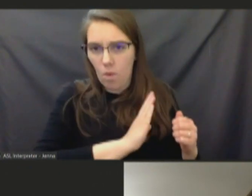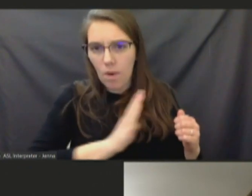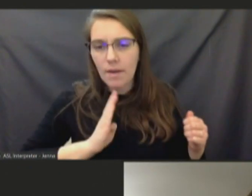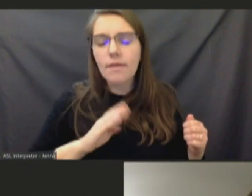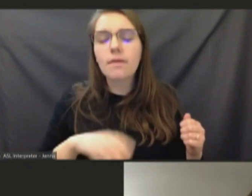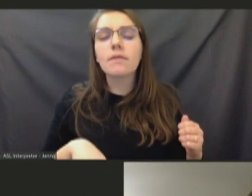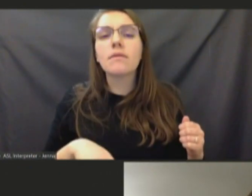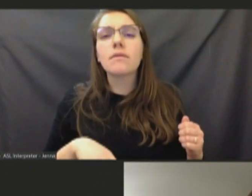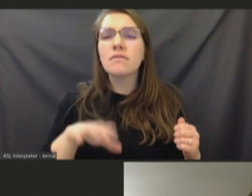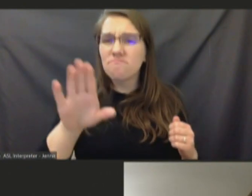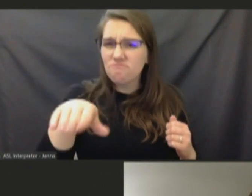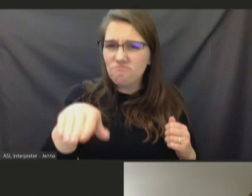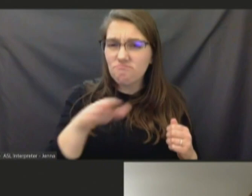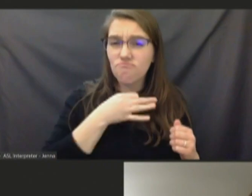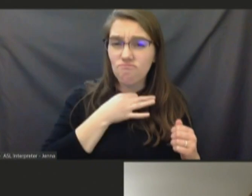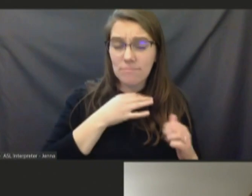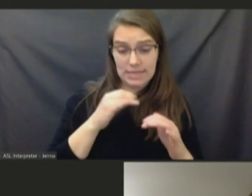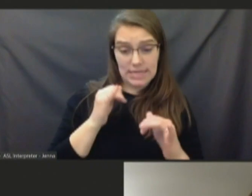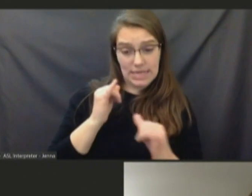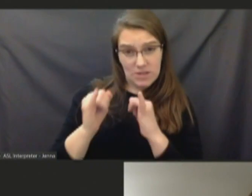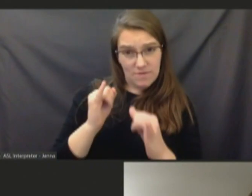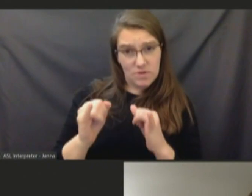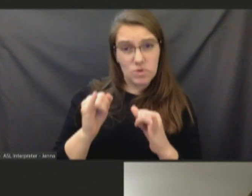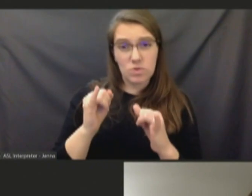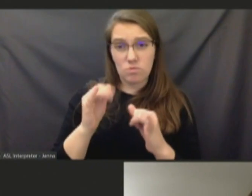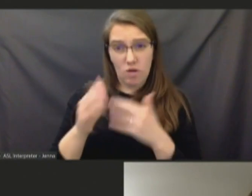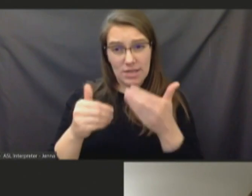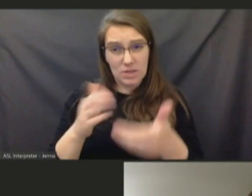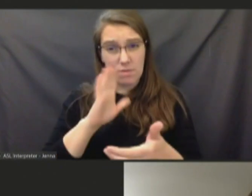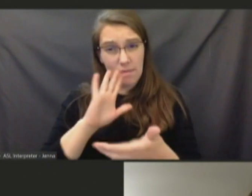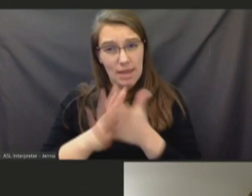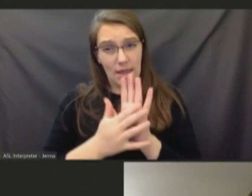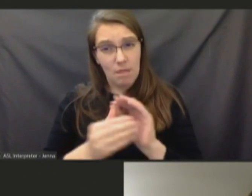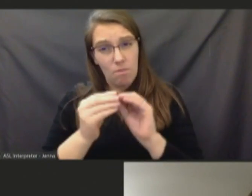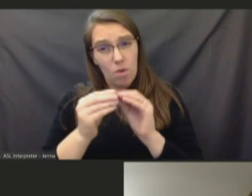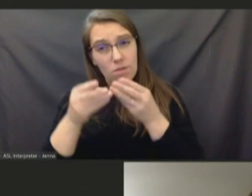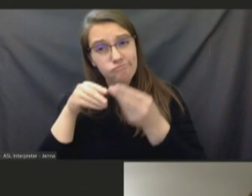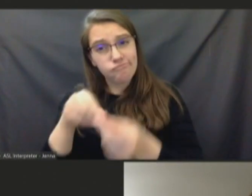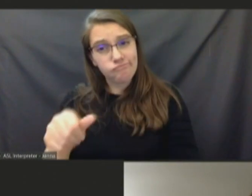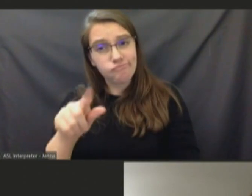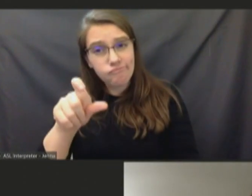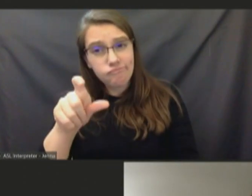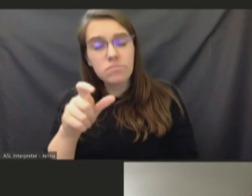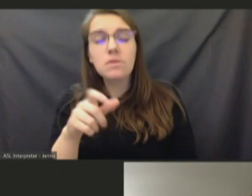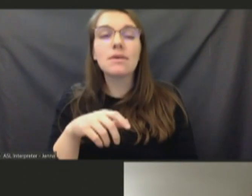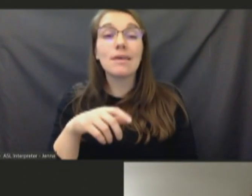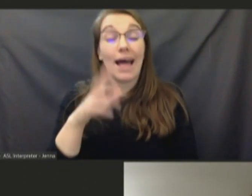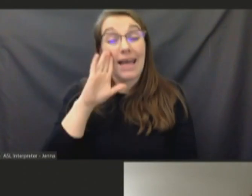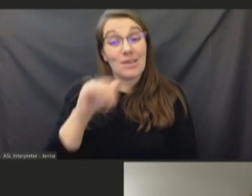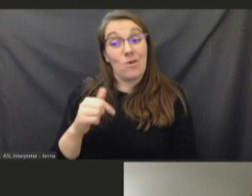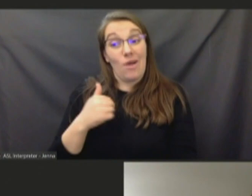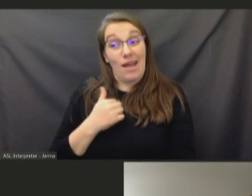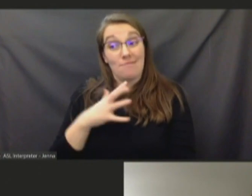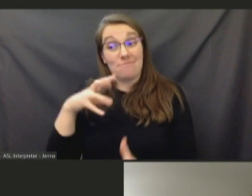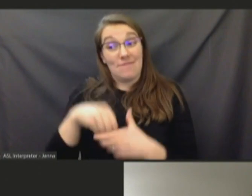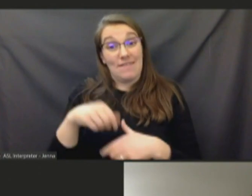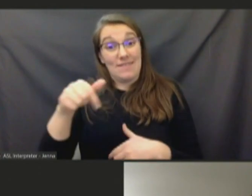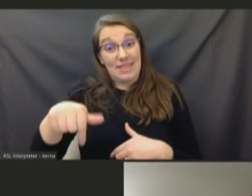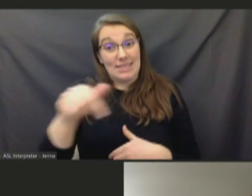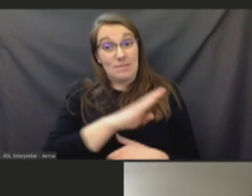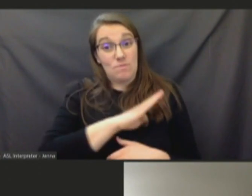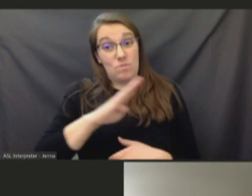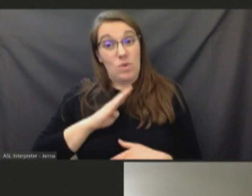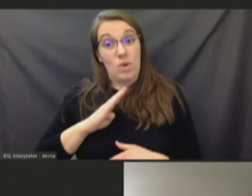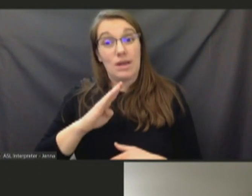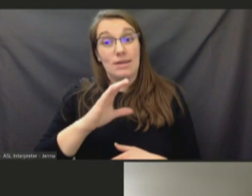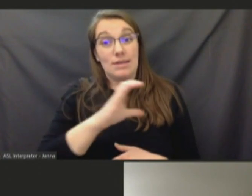Will the interview process be more centralized? Because I know when I came on this board, you know, that was handled by the commissioner's office. Will